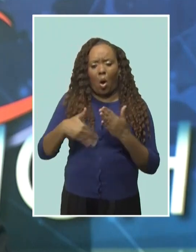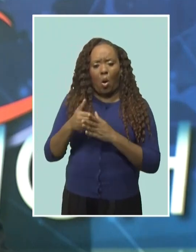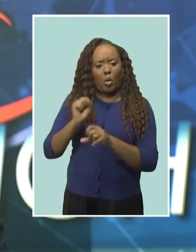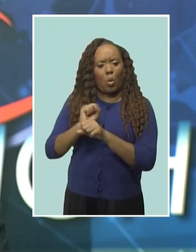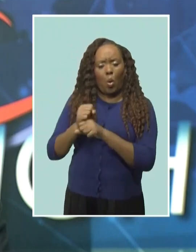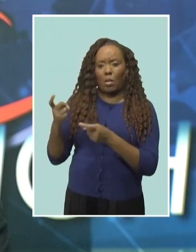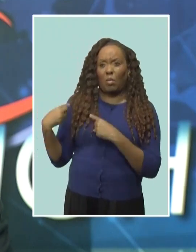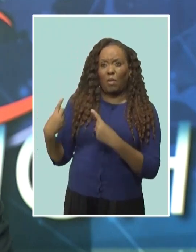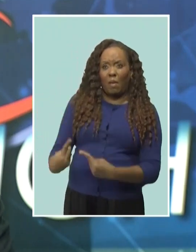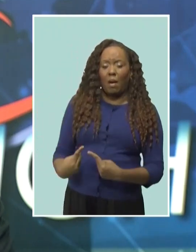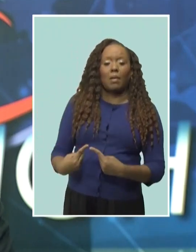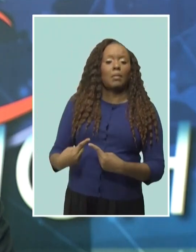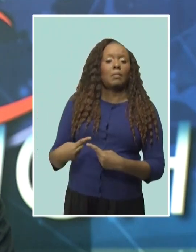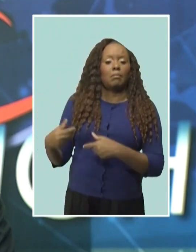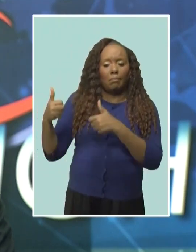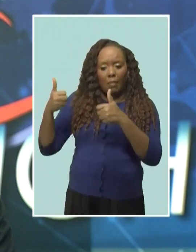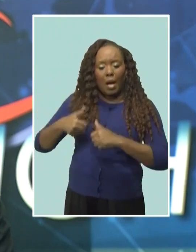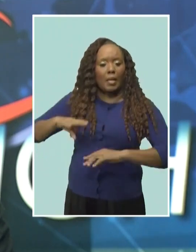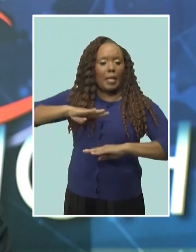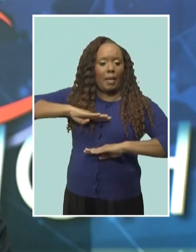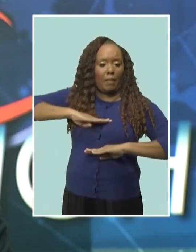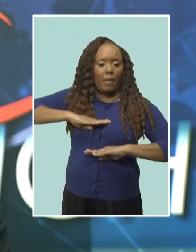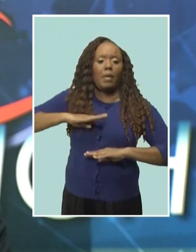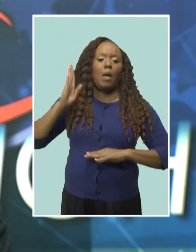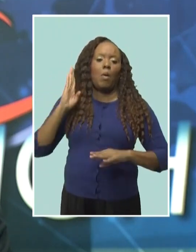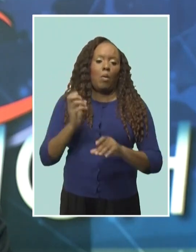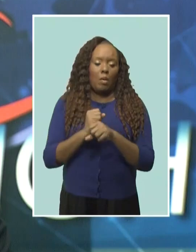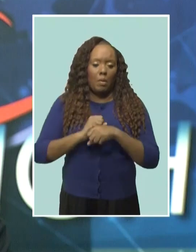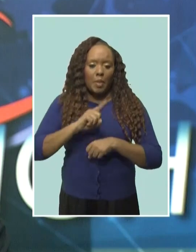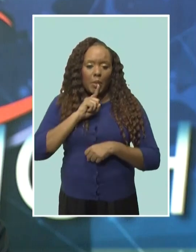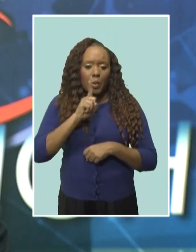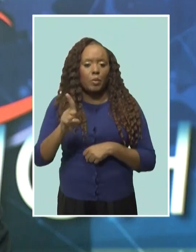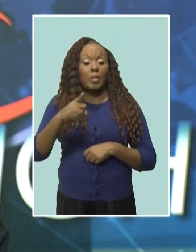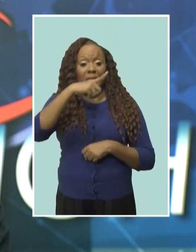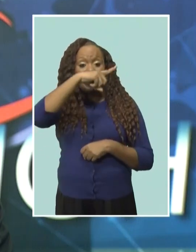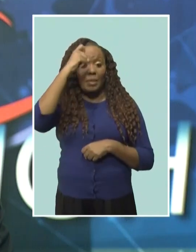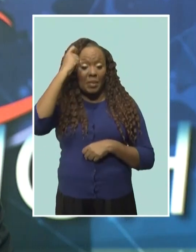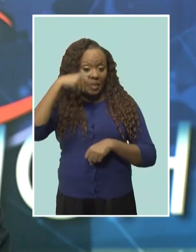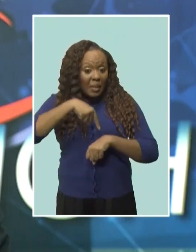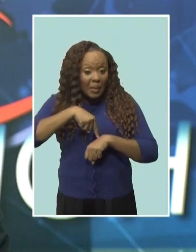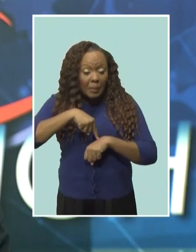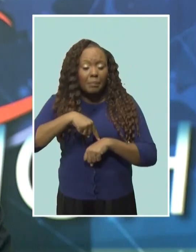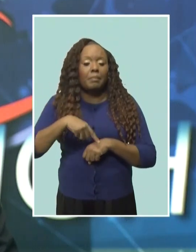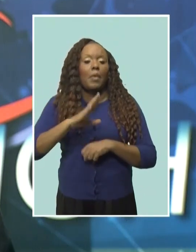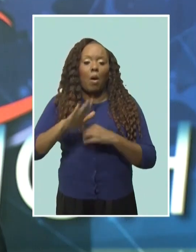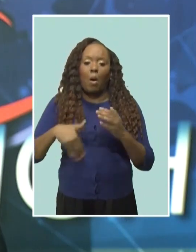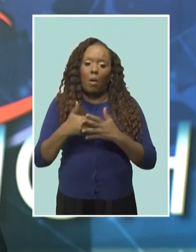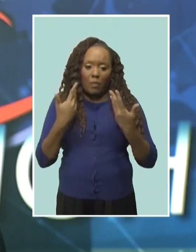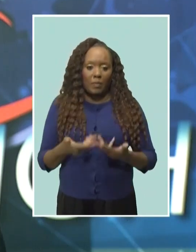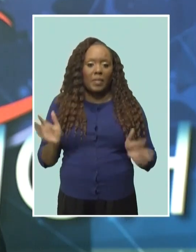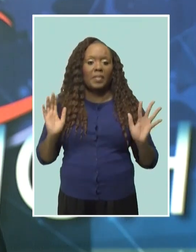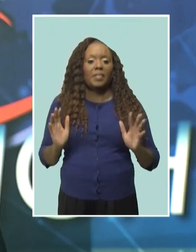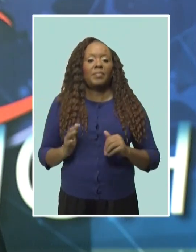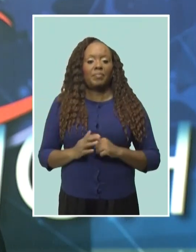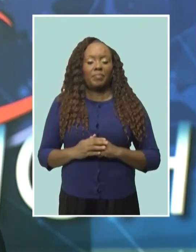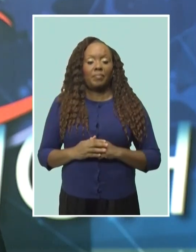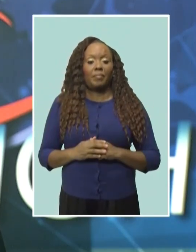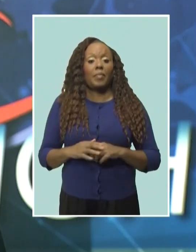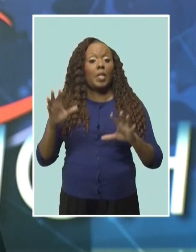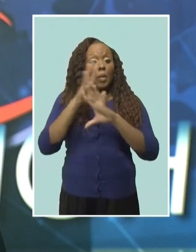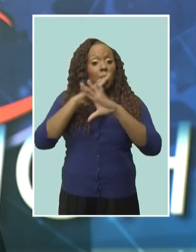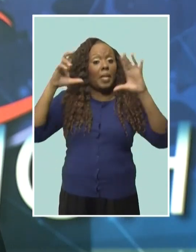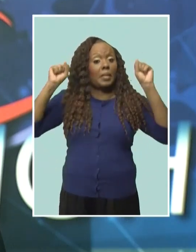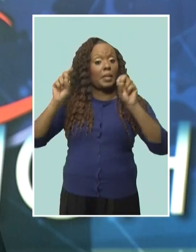assurance they'll ensure outstanding work is completed. Similarly, BUT's President Rudy Lovell says the union is satisfied